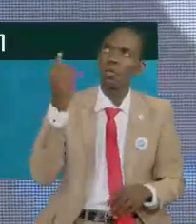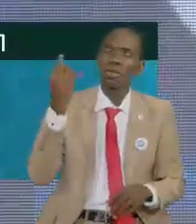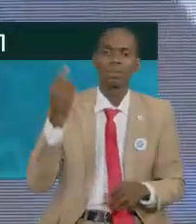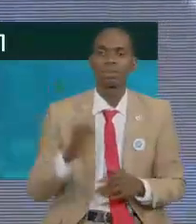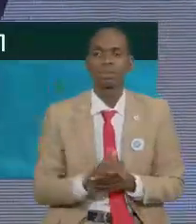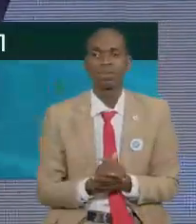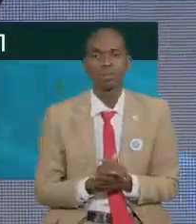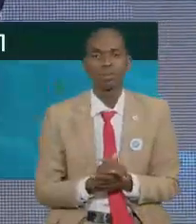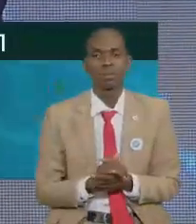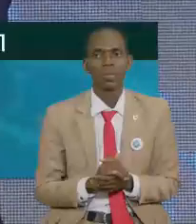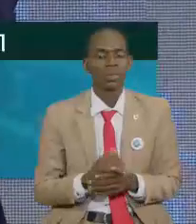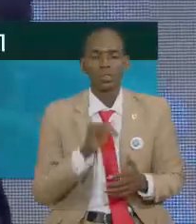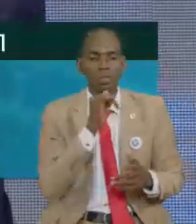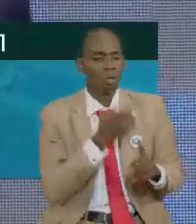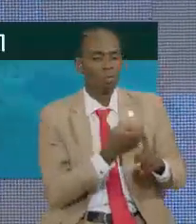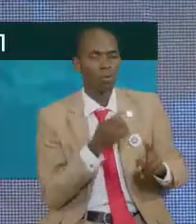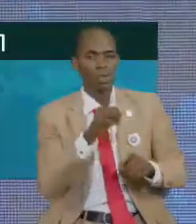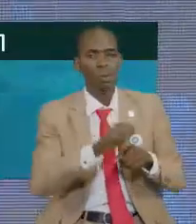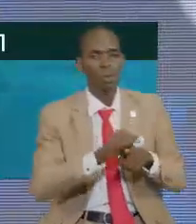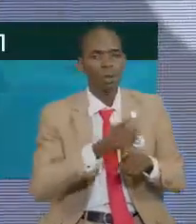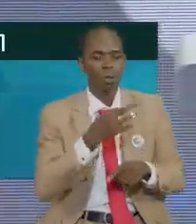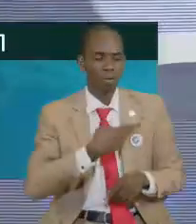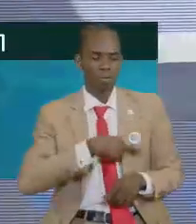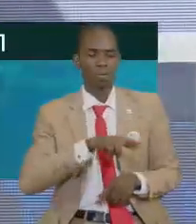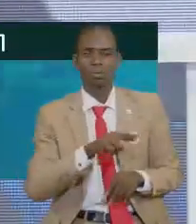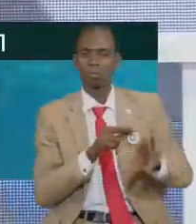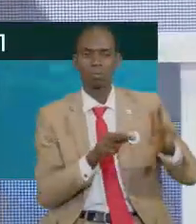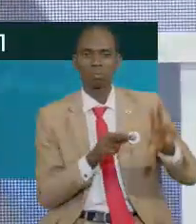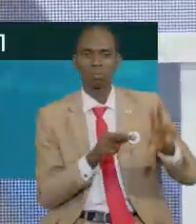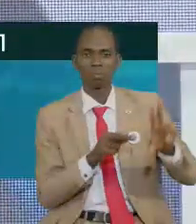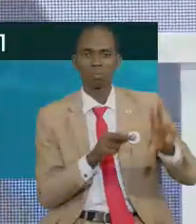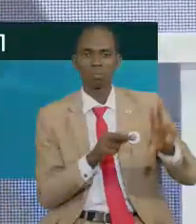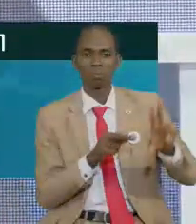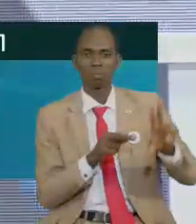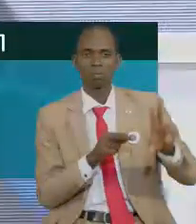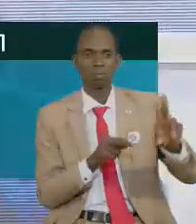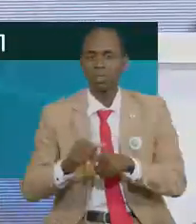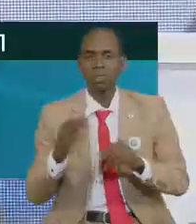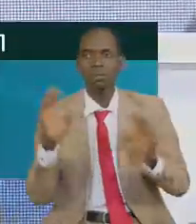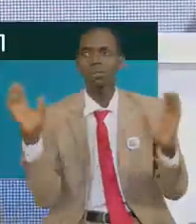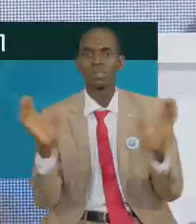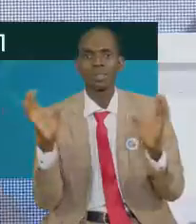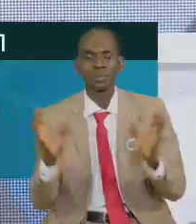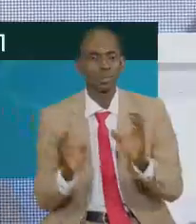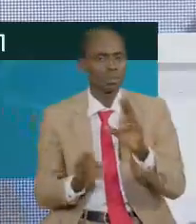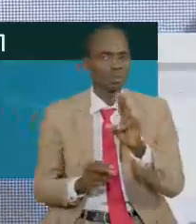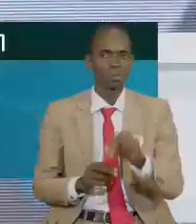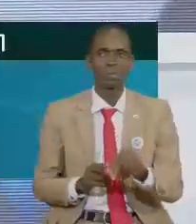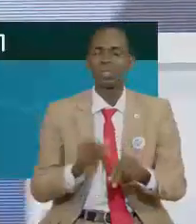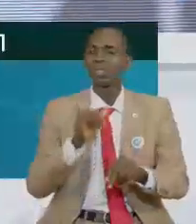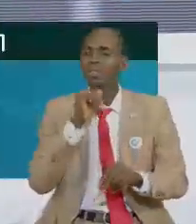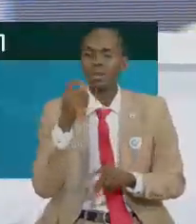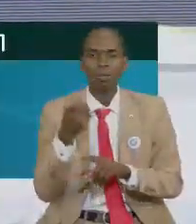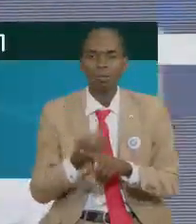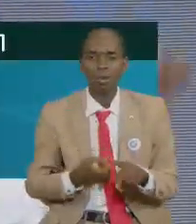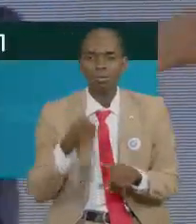It doesn't come from religion. It doesn't come from ceremonies. It doesn't come with rituals.